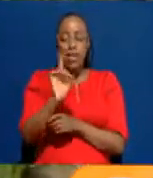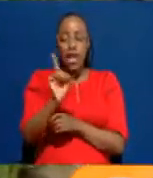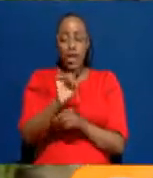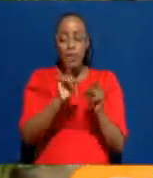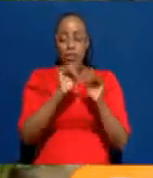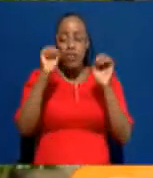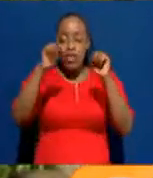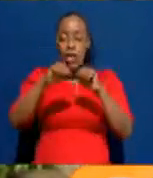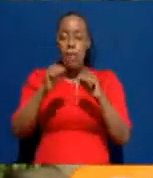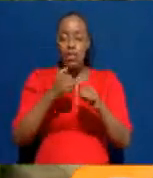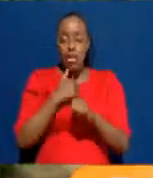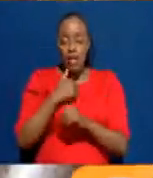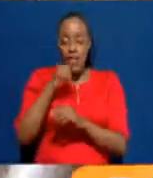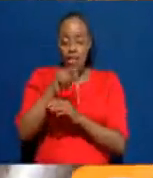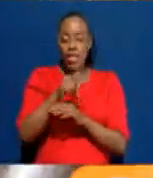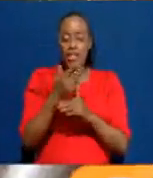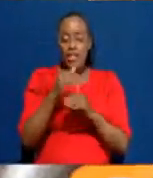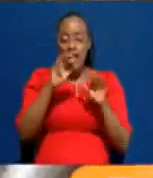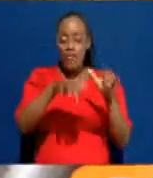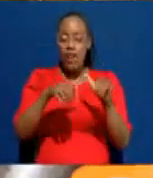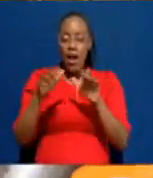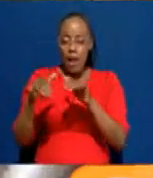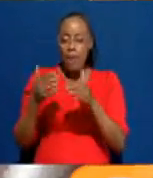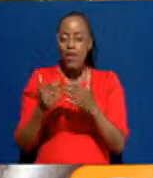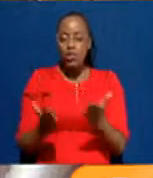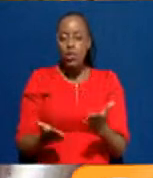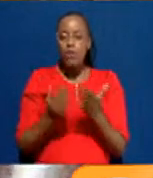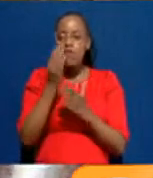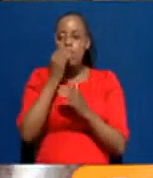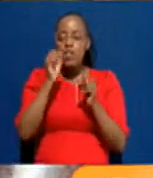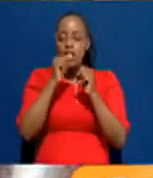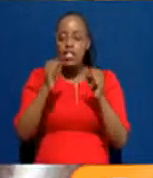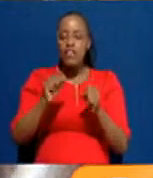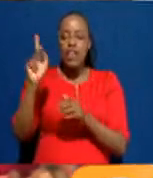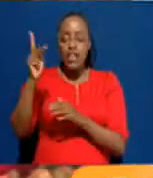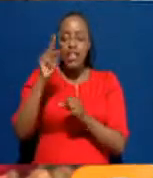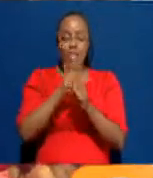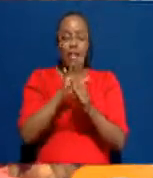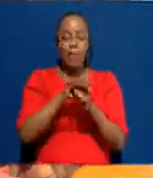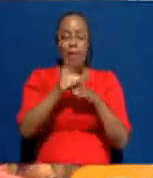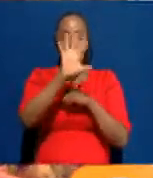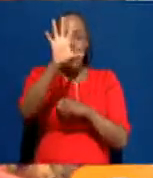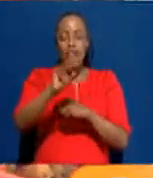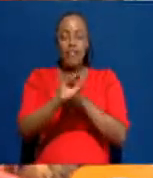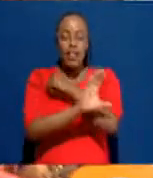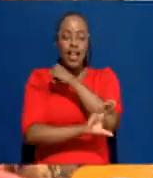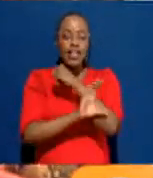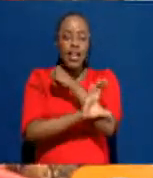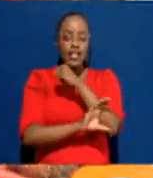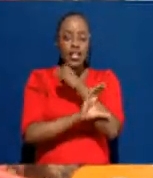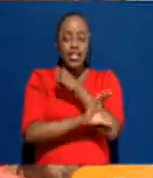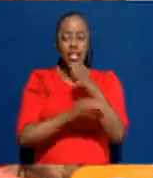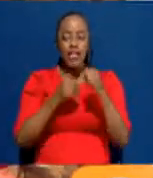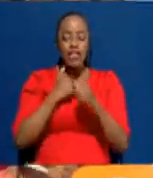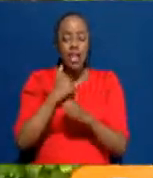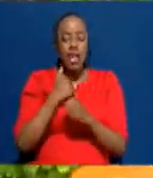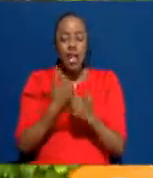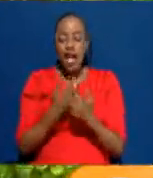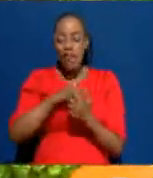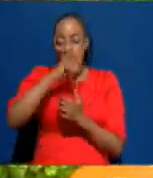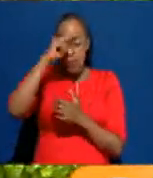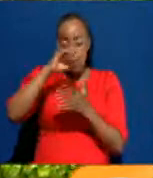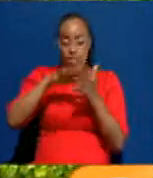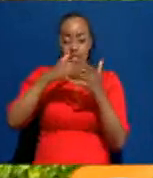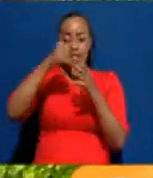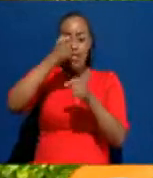the potential of agroecology to improve food systems, Kenya, like many other African countries, lacks a coherent policy